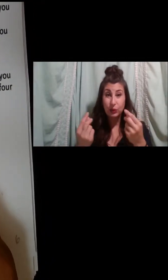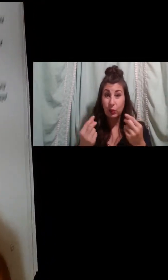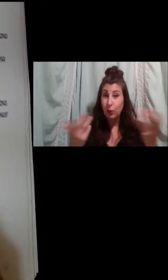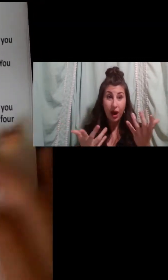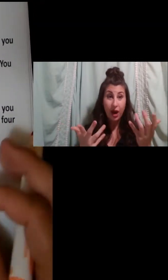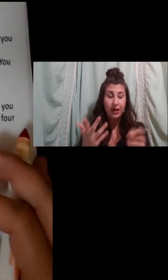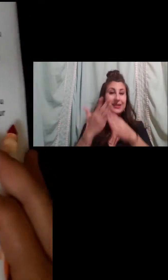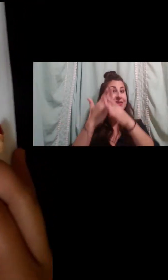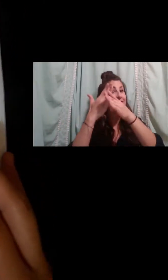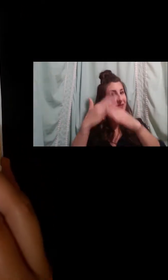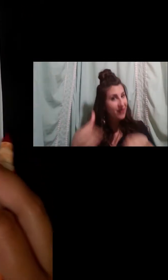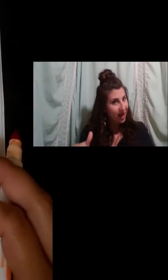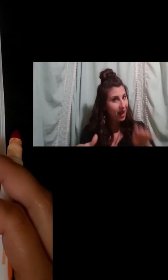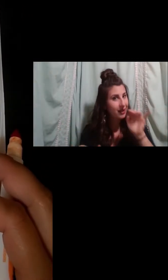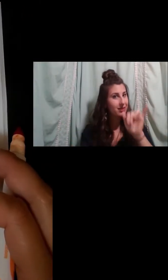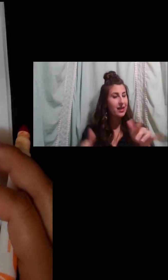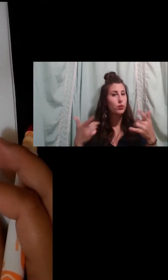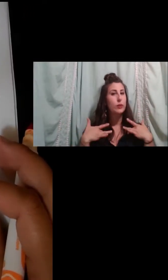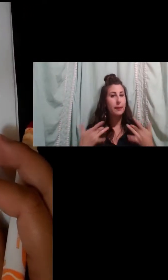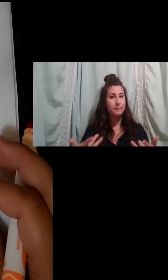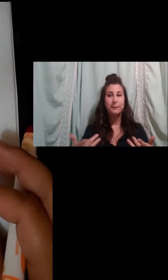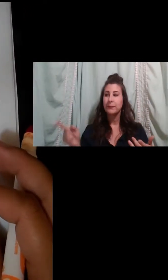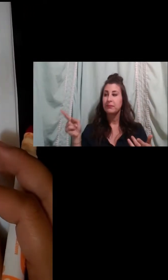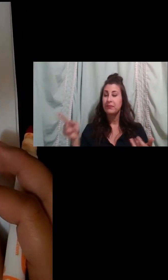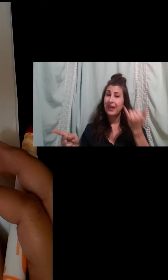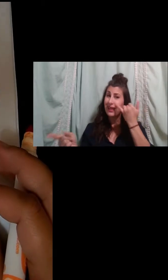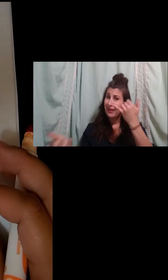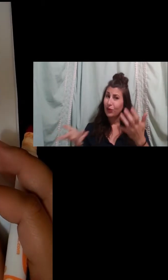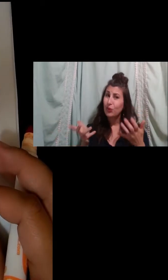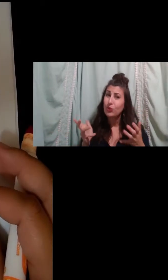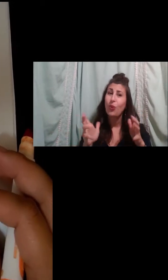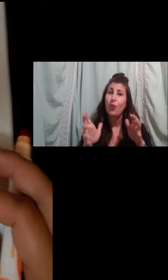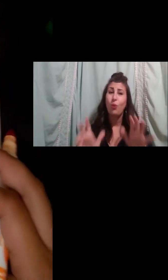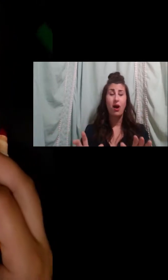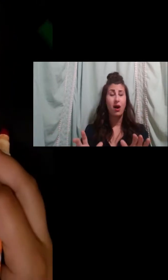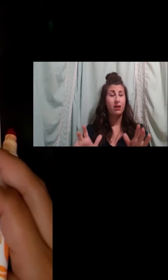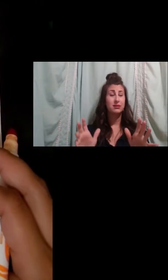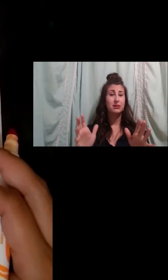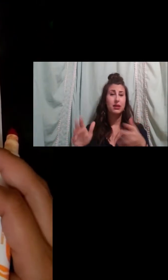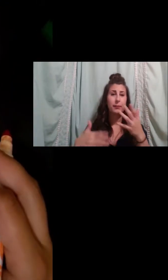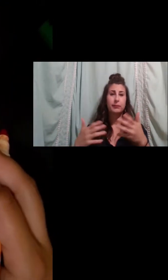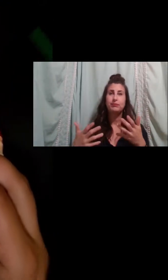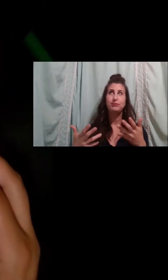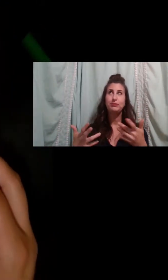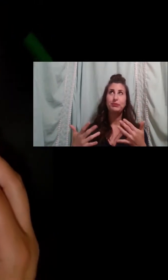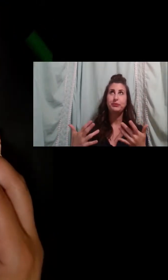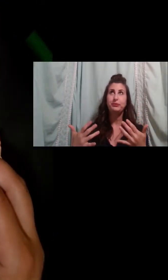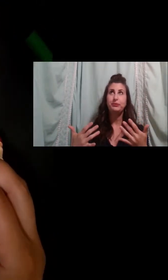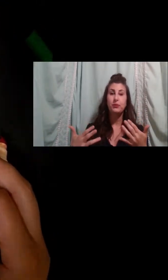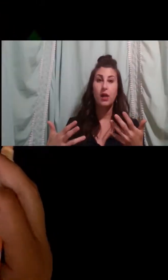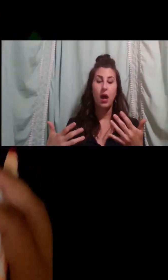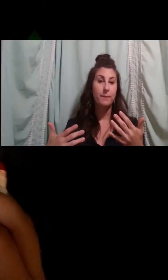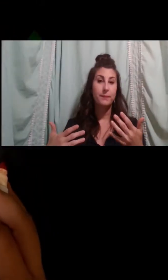what's happening. So say if you don't want to look at it in terms of